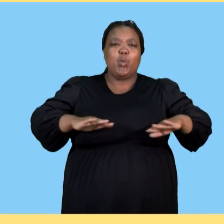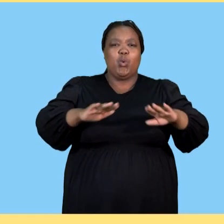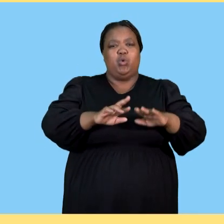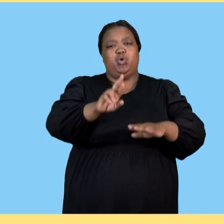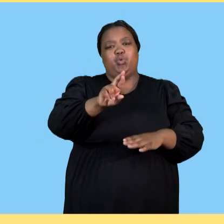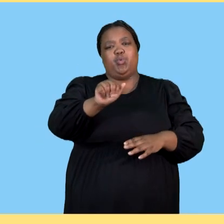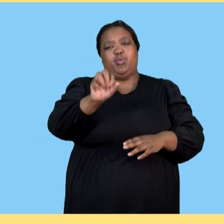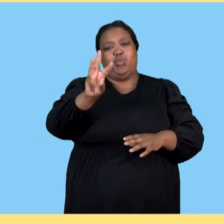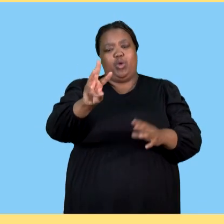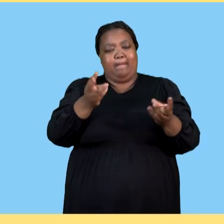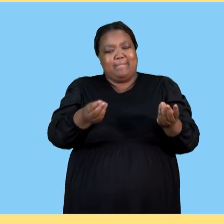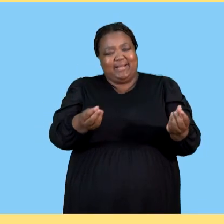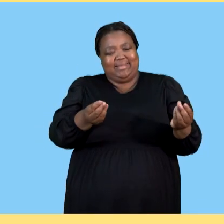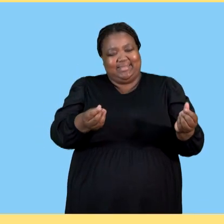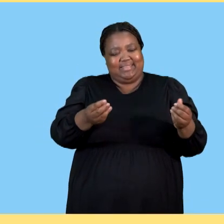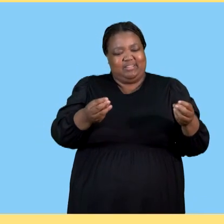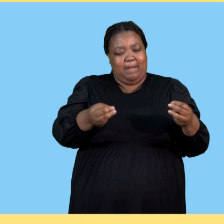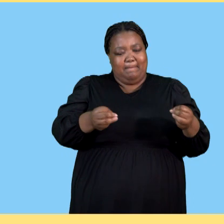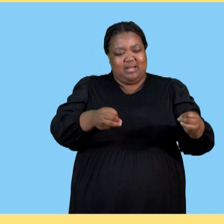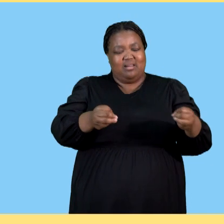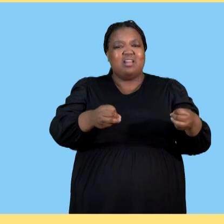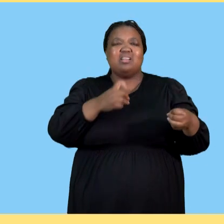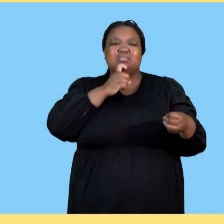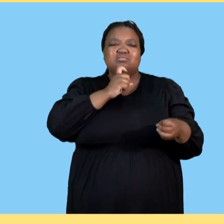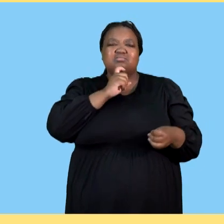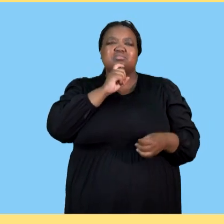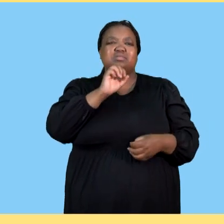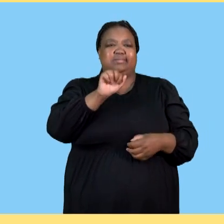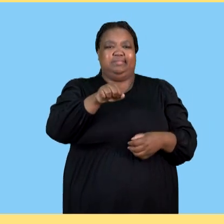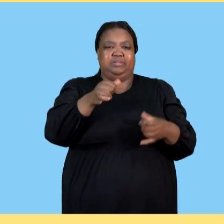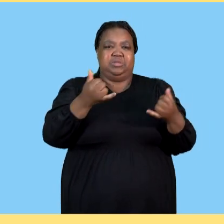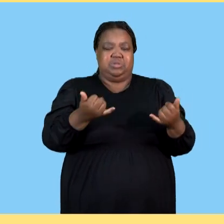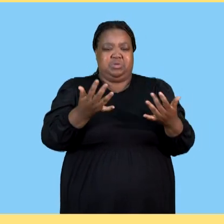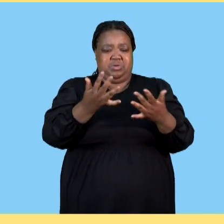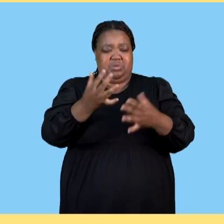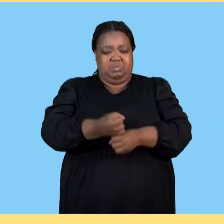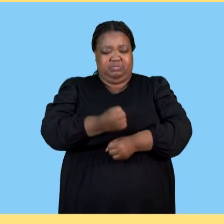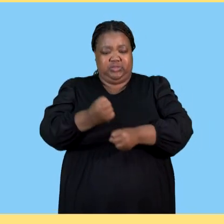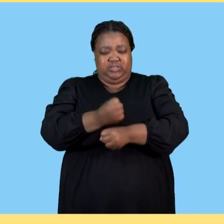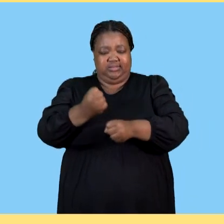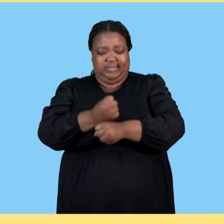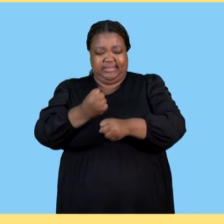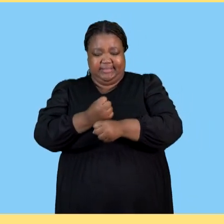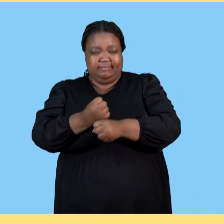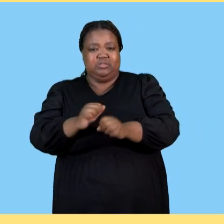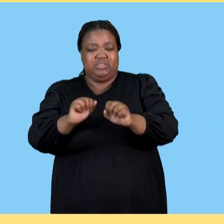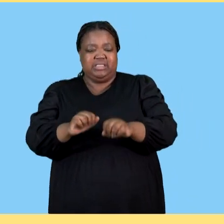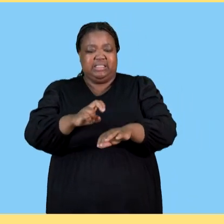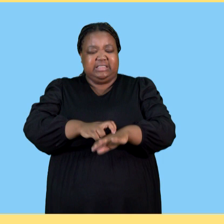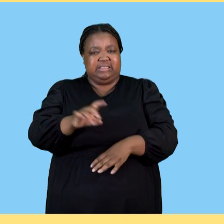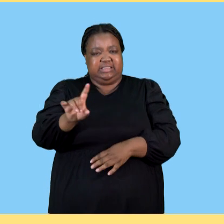materials used in the manufacturing process. So you have to know that when we are producing goods, we need